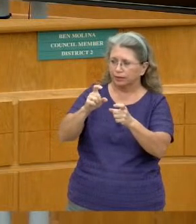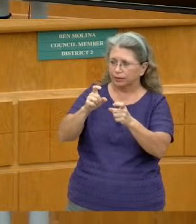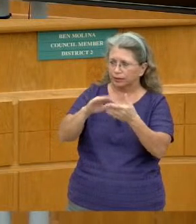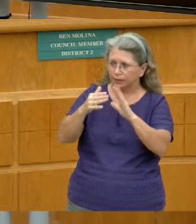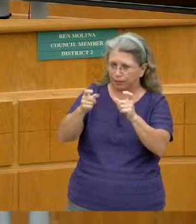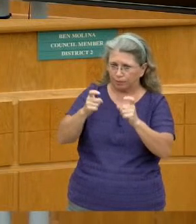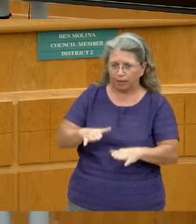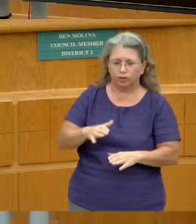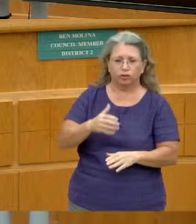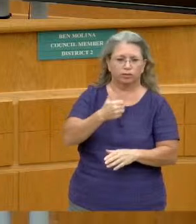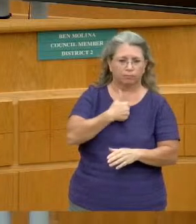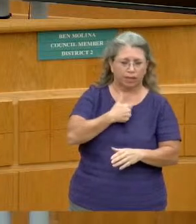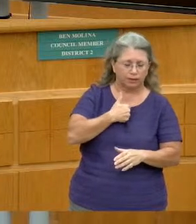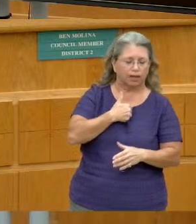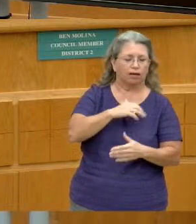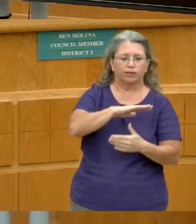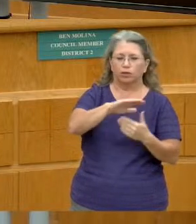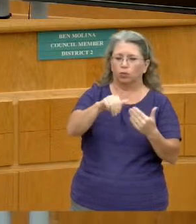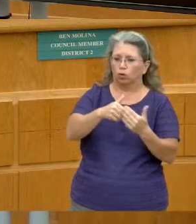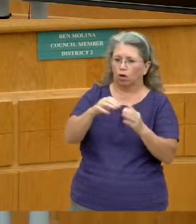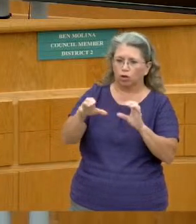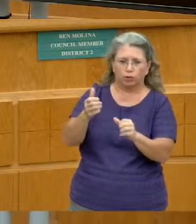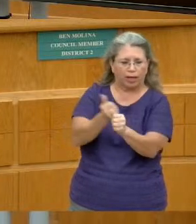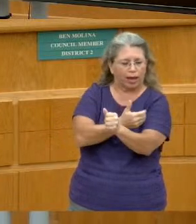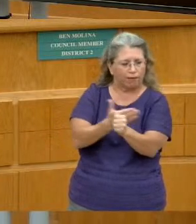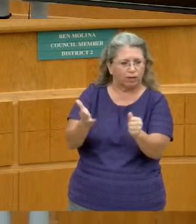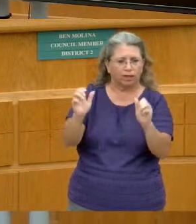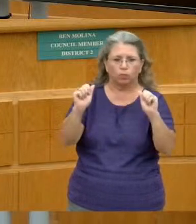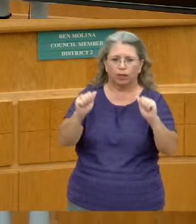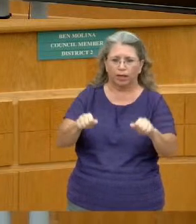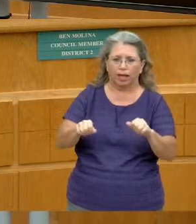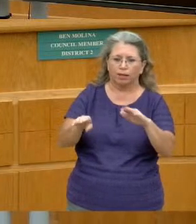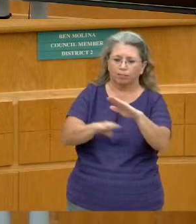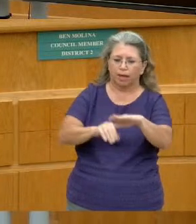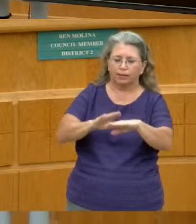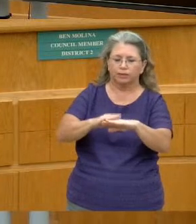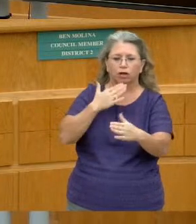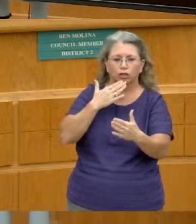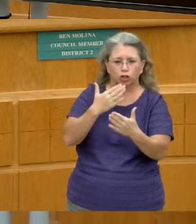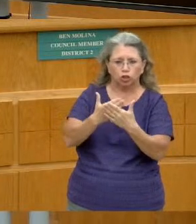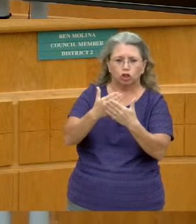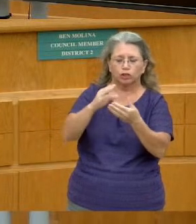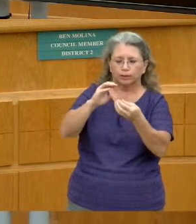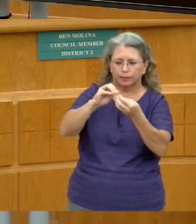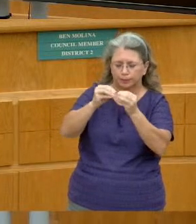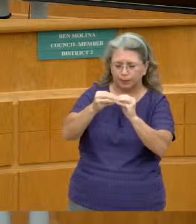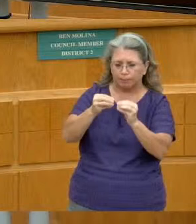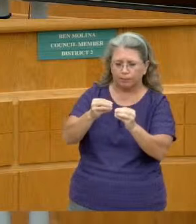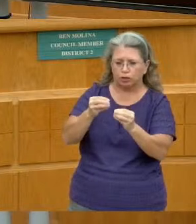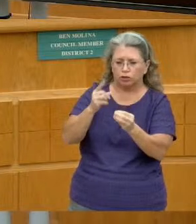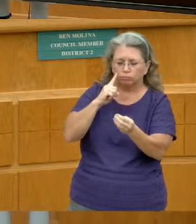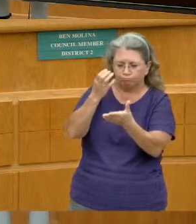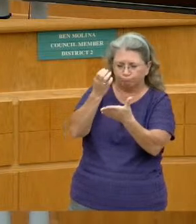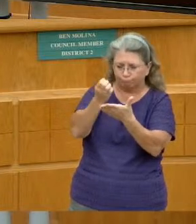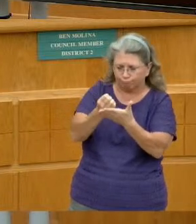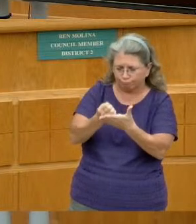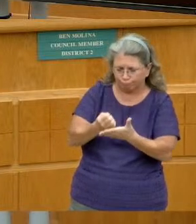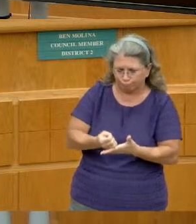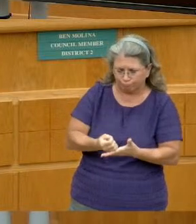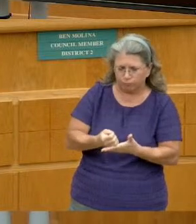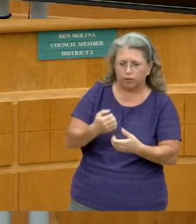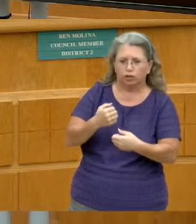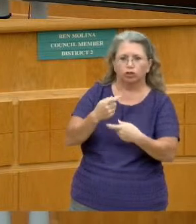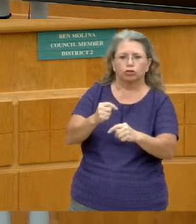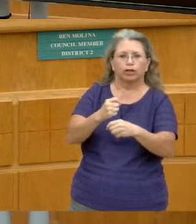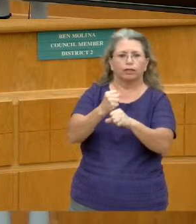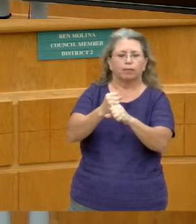we're doing everything we can based on good data, trying to make the right decisions. Now, there's a lot of Monday